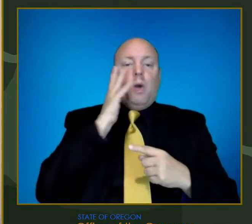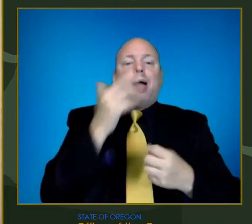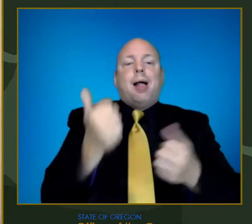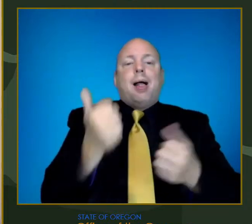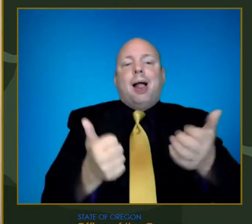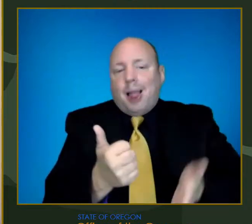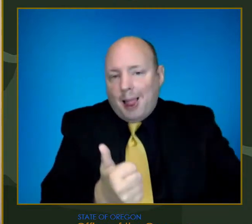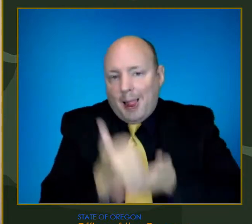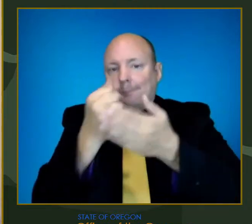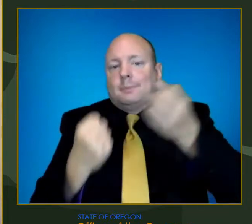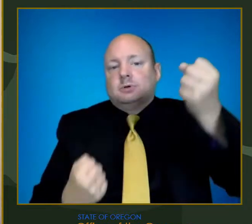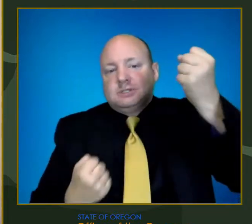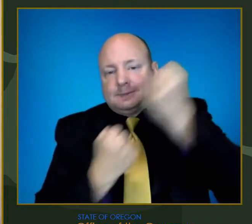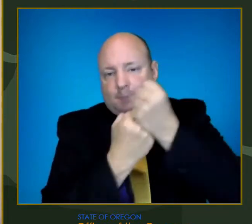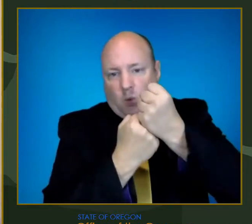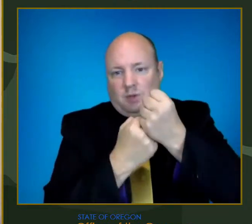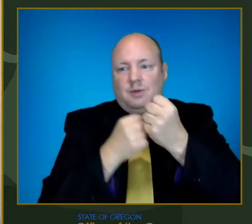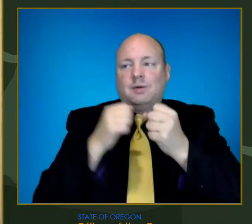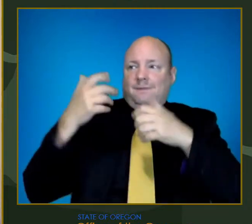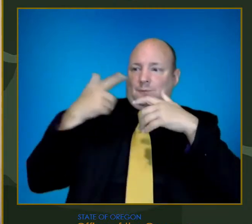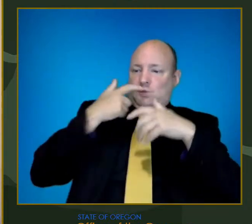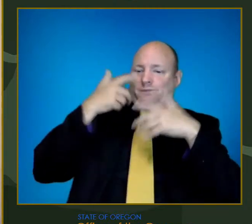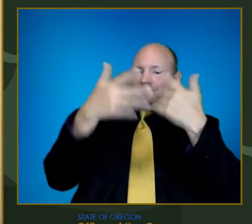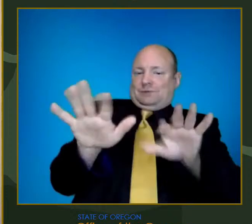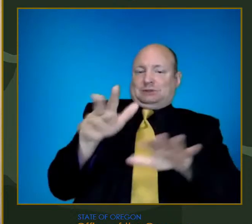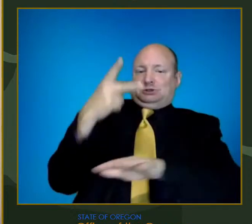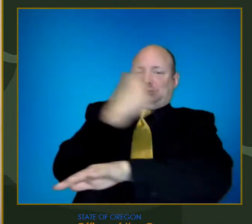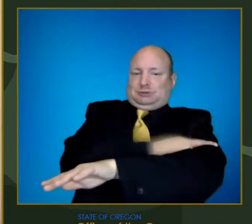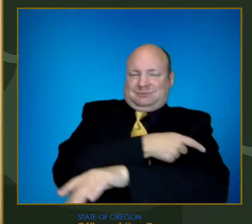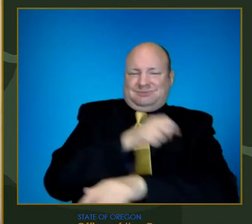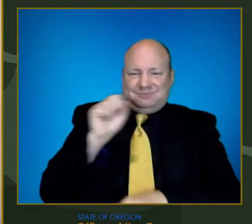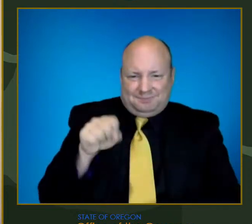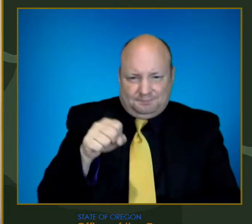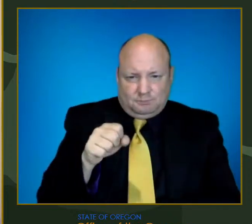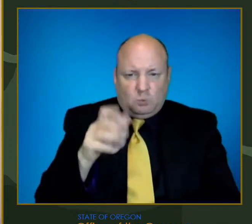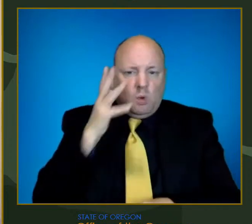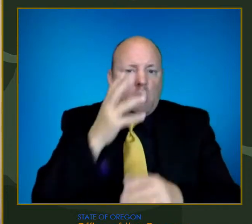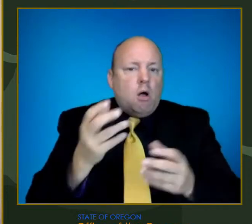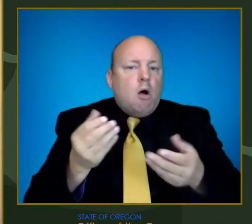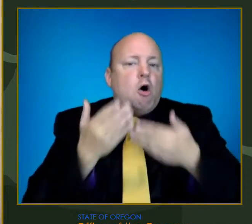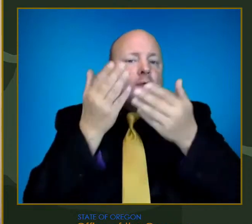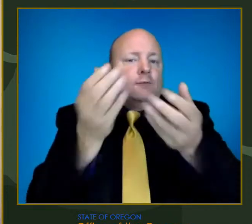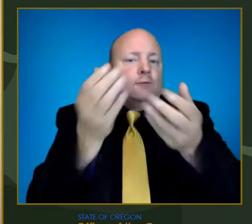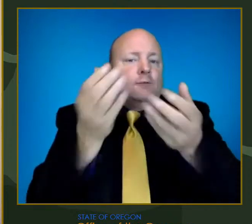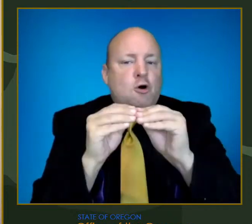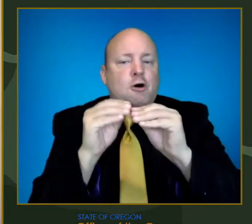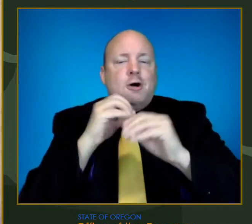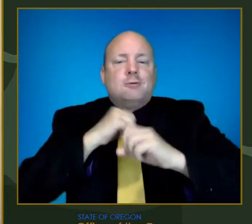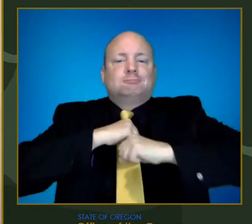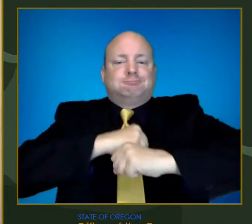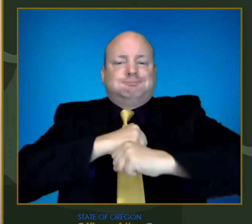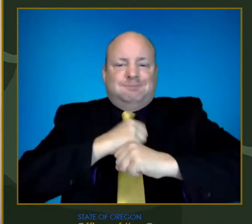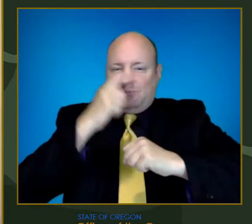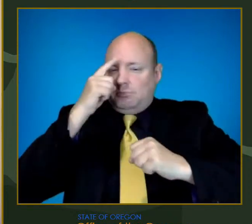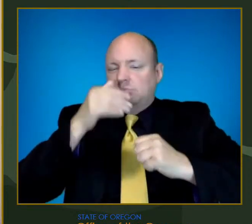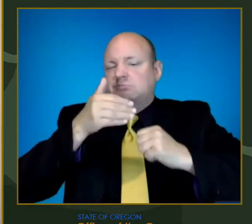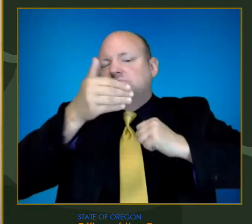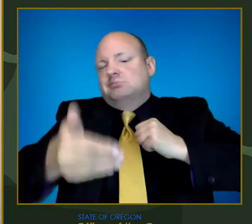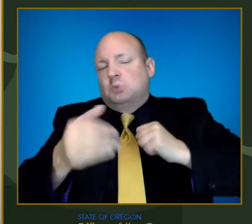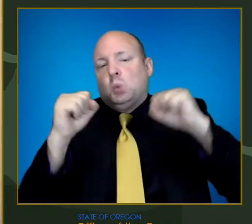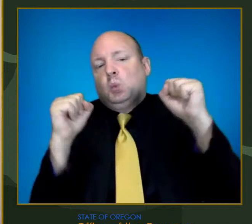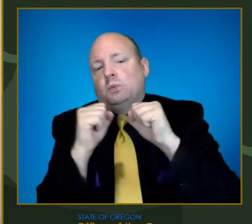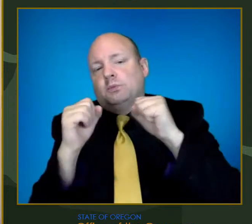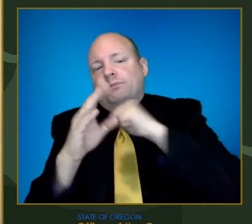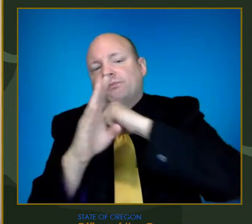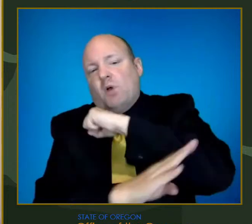vulnerable patients and ensure that they're more protected as we move into the fall and winter seasons, and that we don't see a